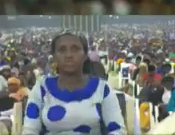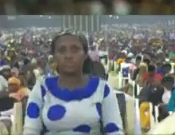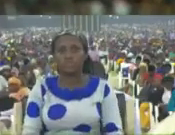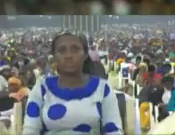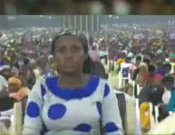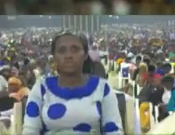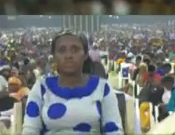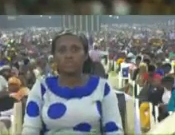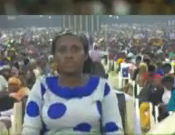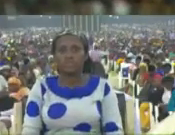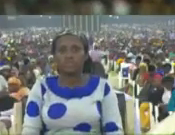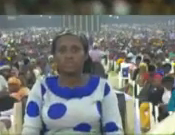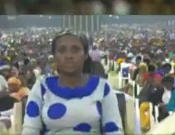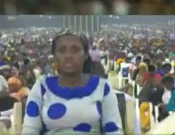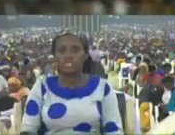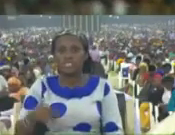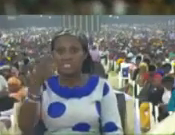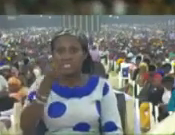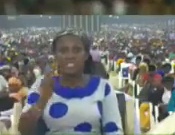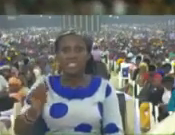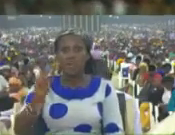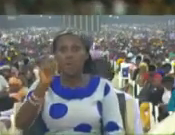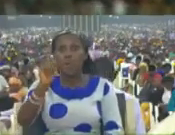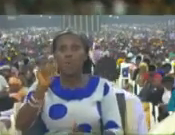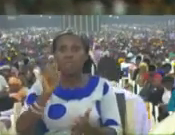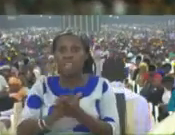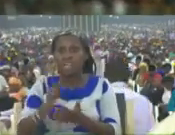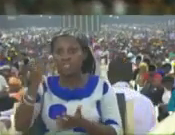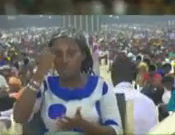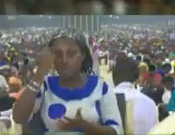changed. The one they thought can never have a child